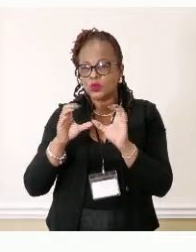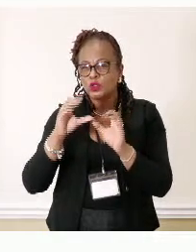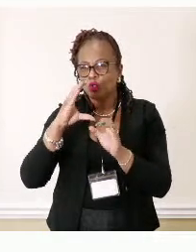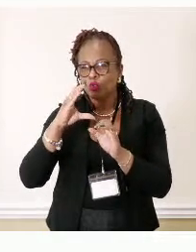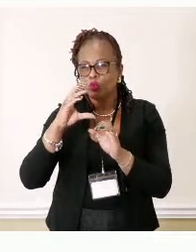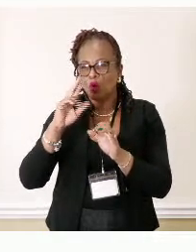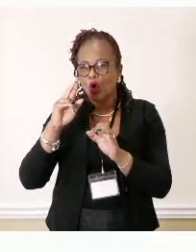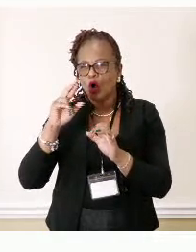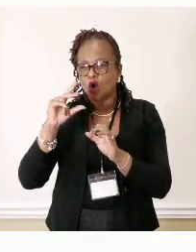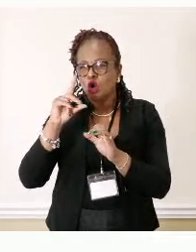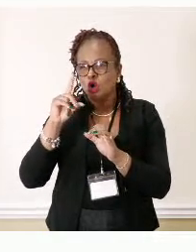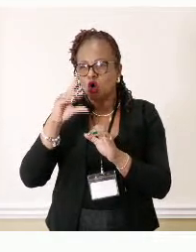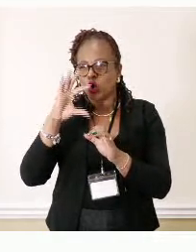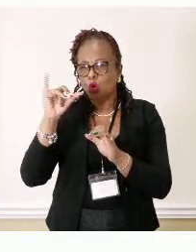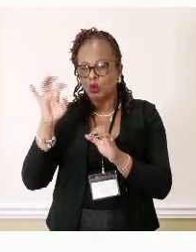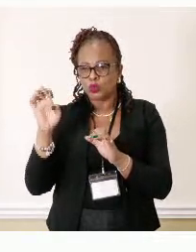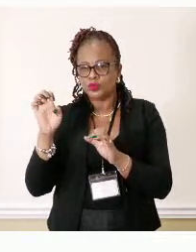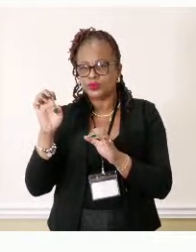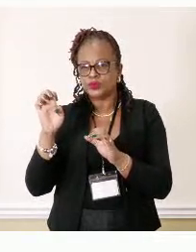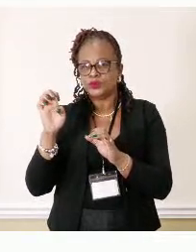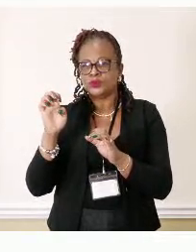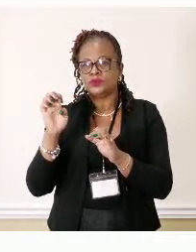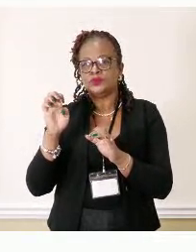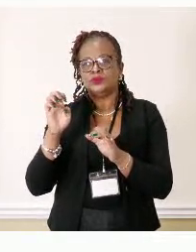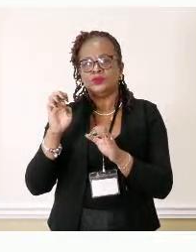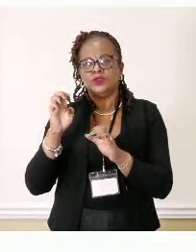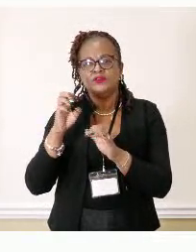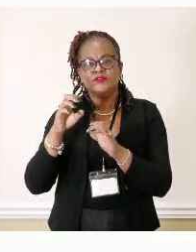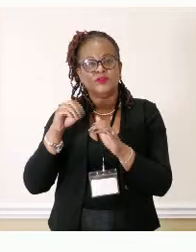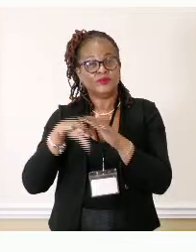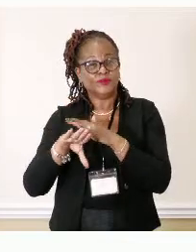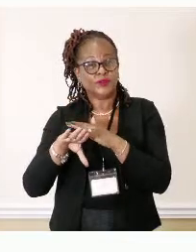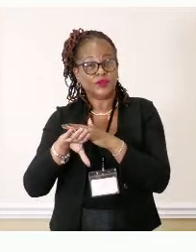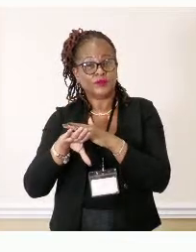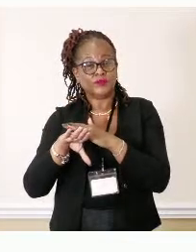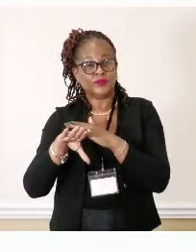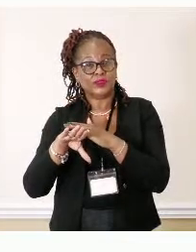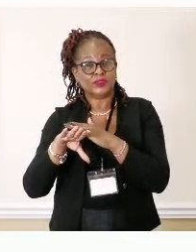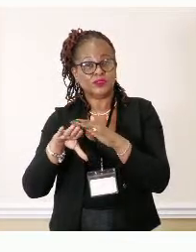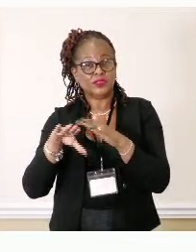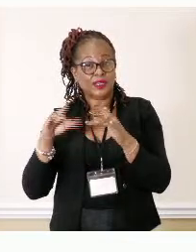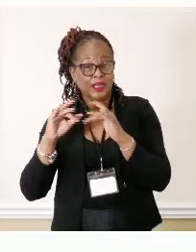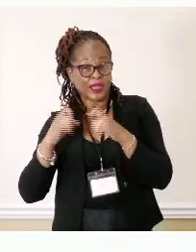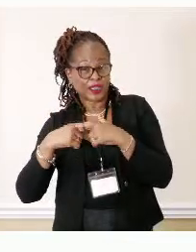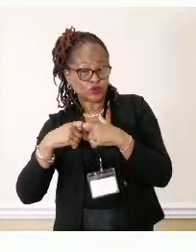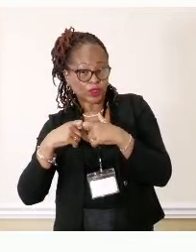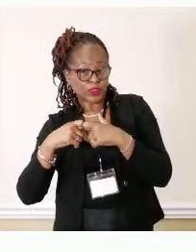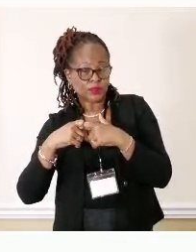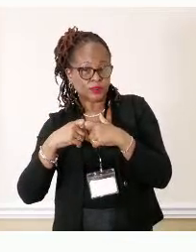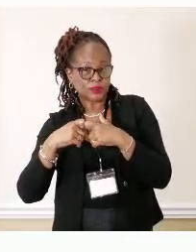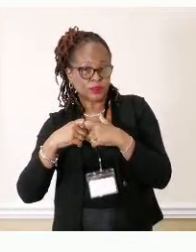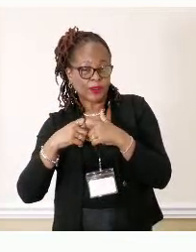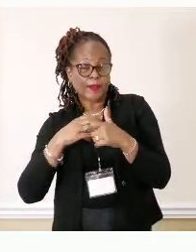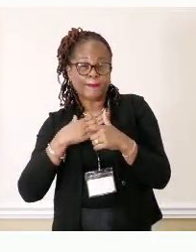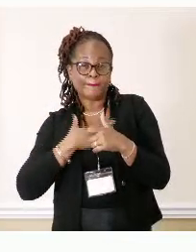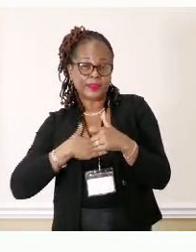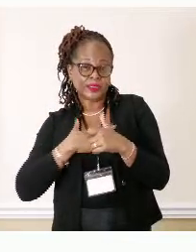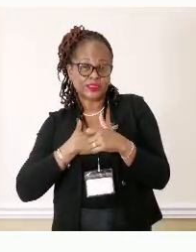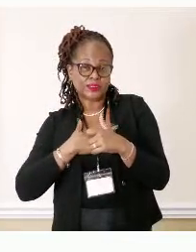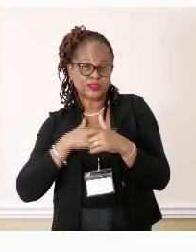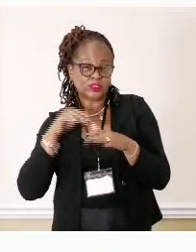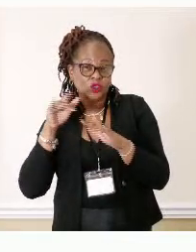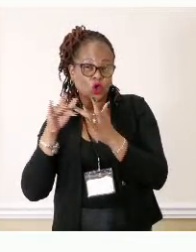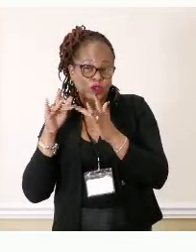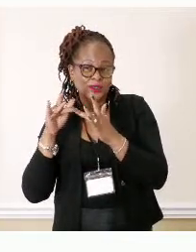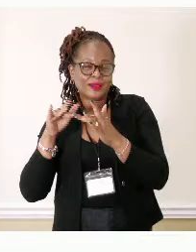For residents unable to access an electronic certificate, please contact the nearest public